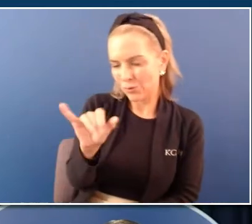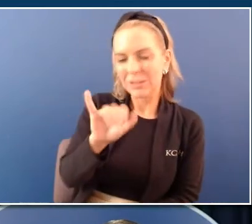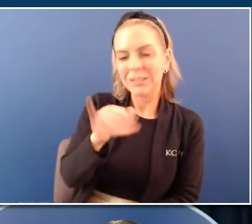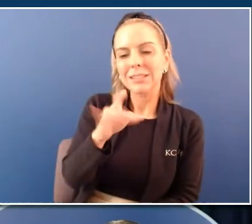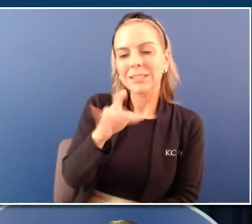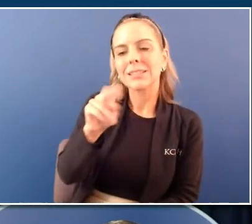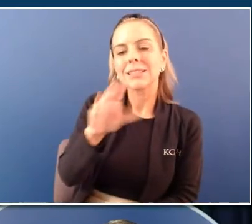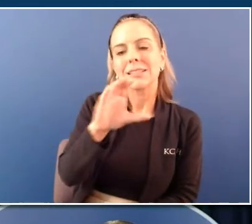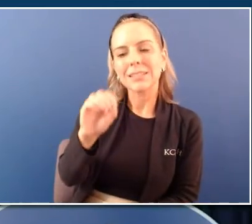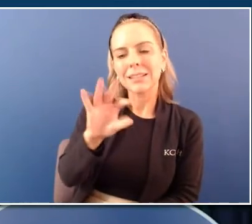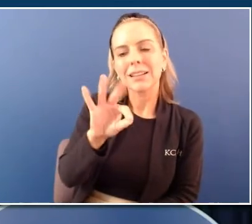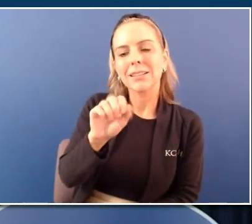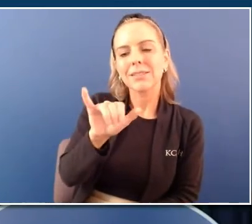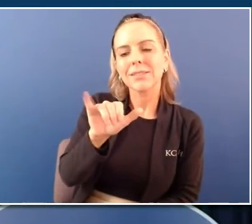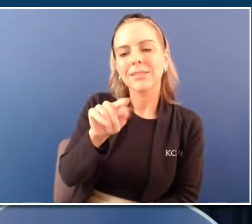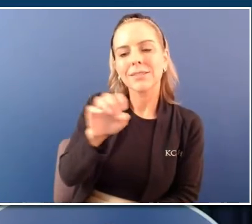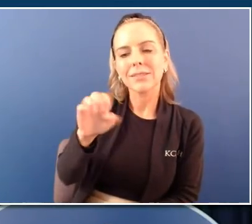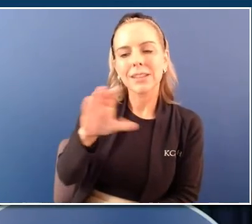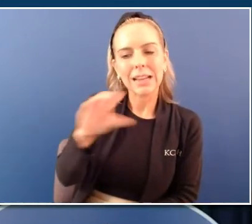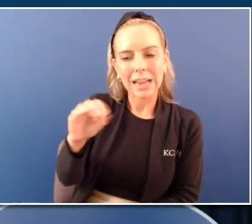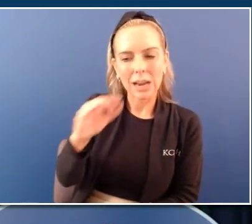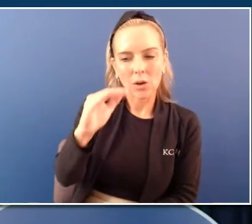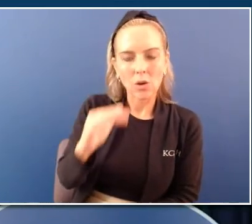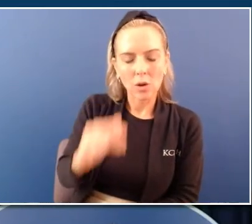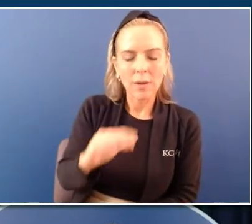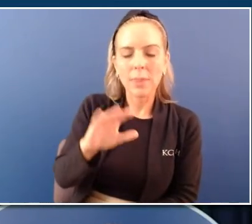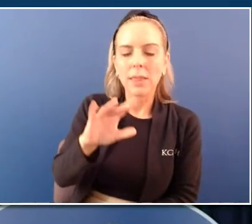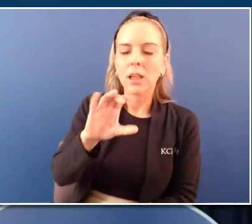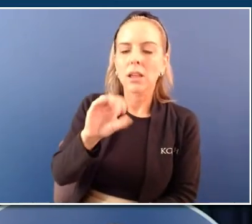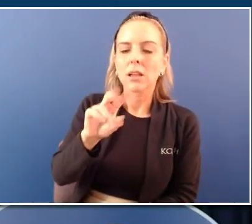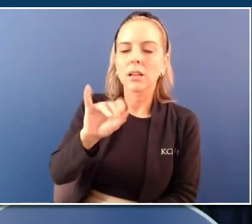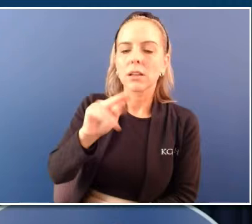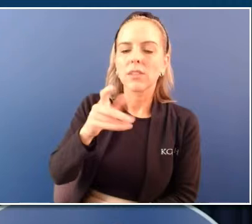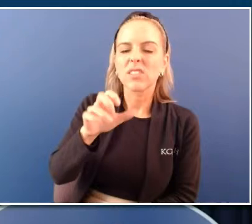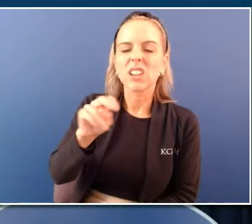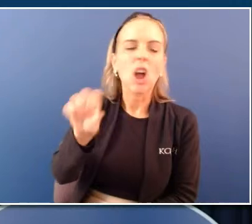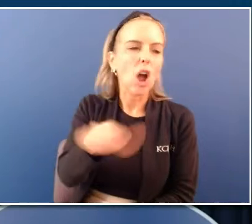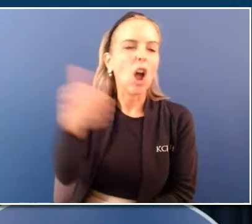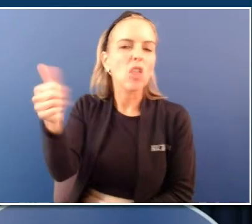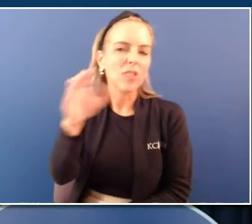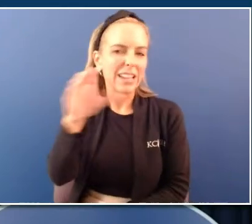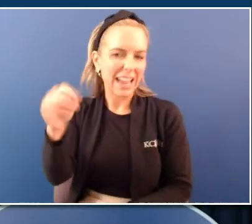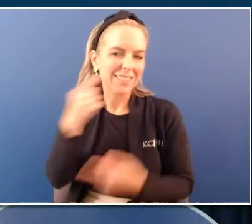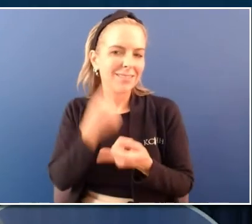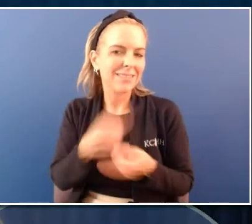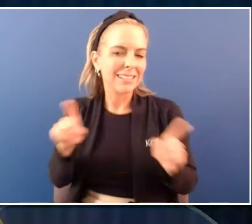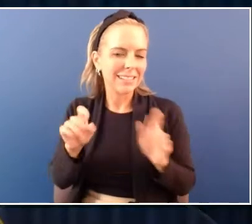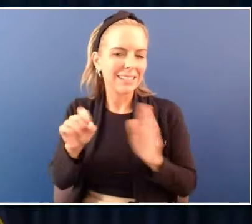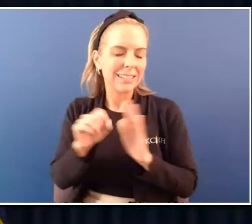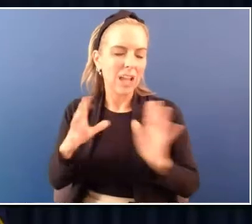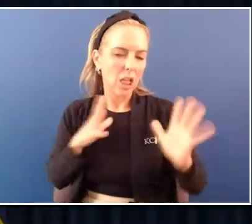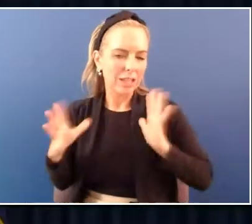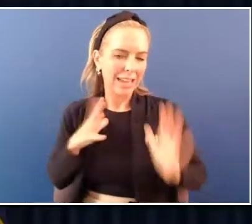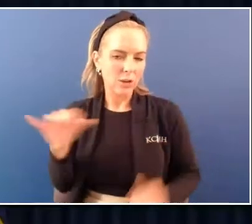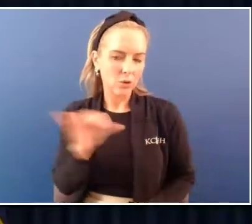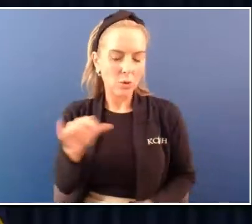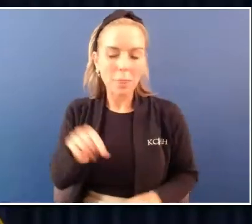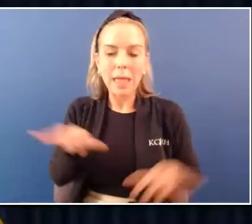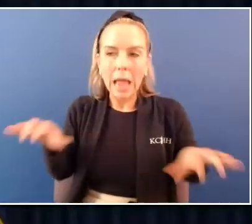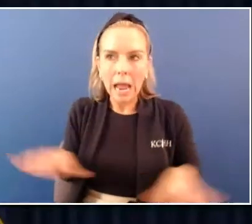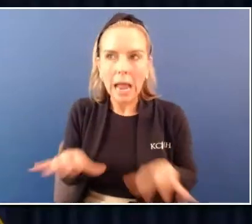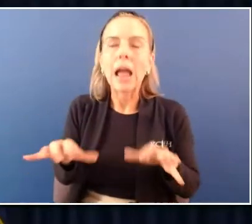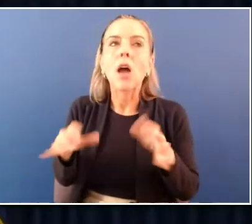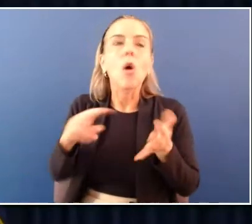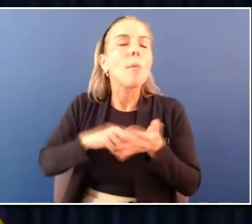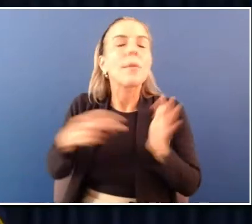Fayette County, I believe the city of Covington and several others. Now, this action finally gives